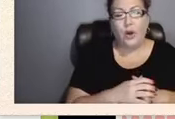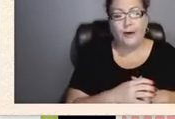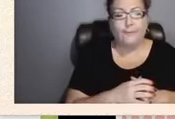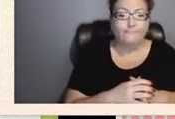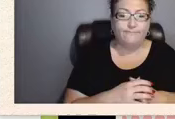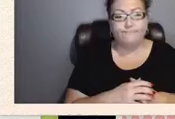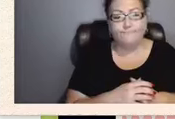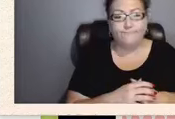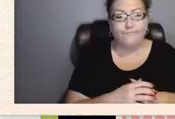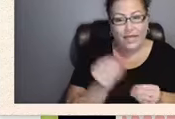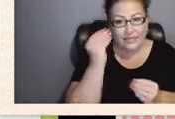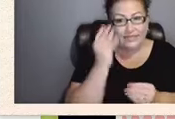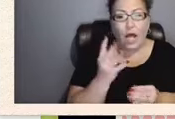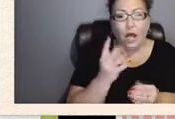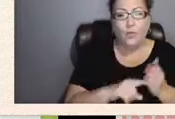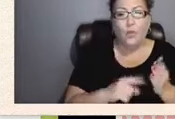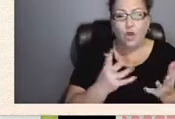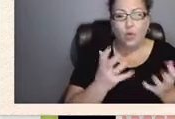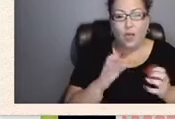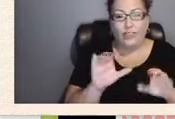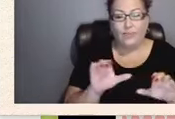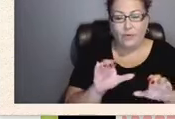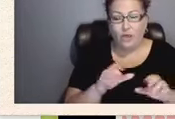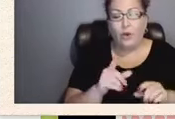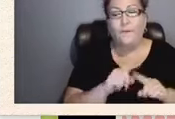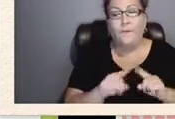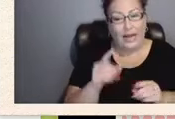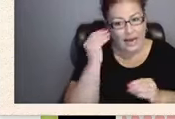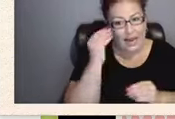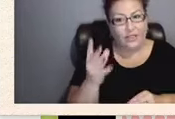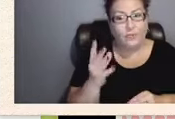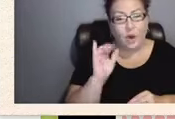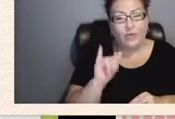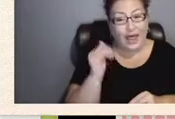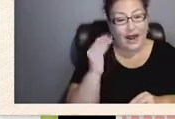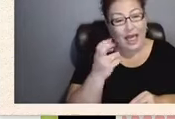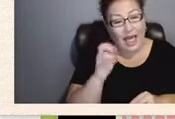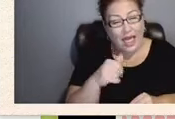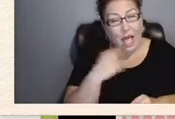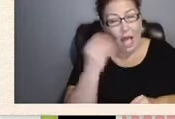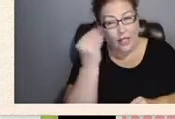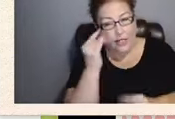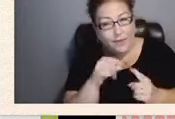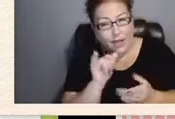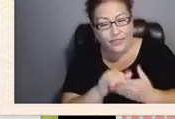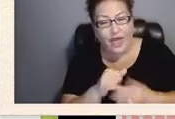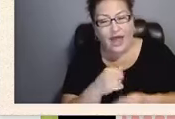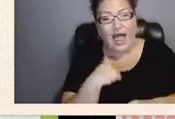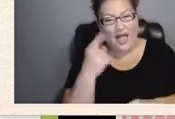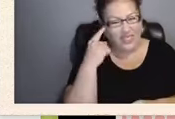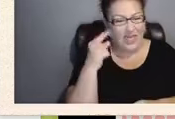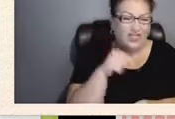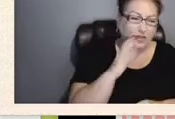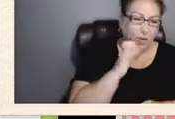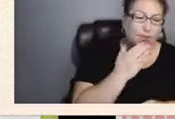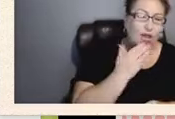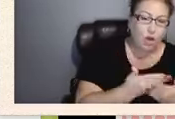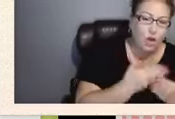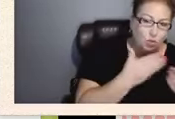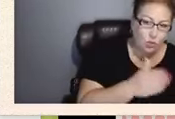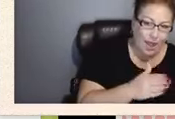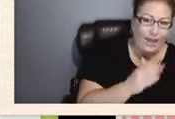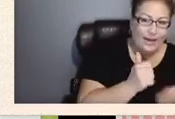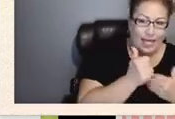tell them what you want them to do, but let them know that, hey, I've thought about this and I think this would be a good way to help